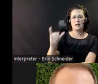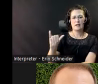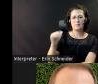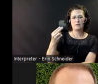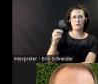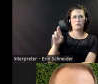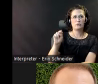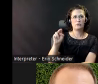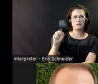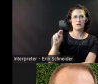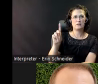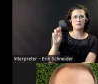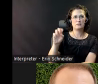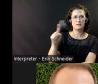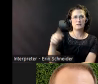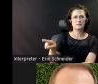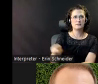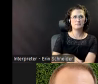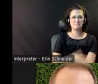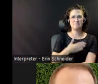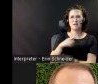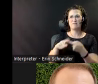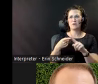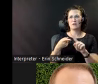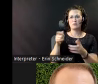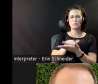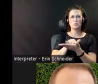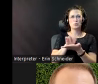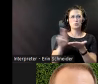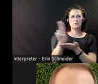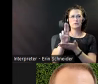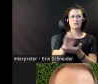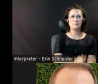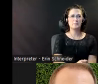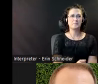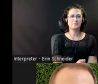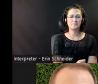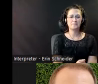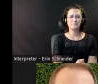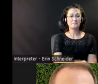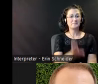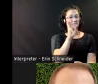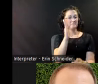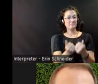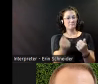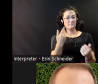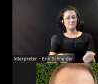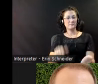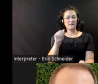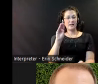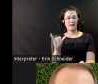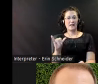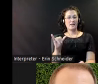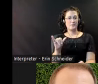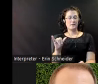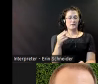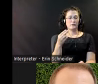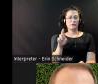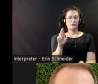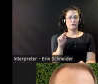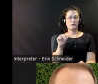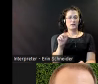my friend from New York University. Thank you very much, Jeff. Hello, everyone. My name is Amy Hernandez, and I am the Assistant Director of